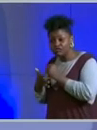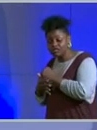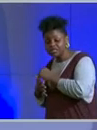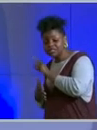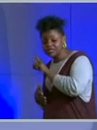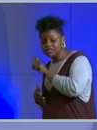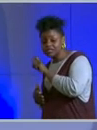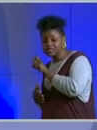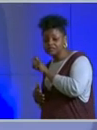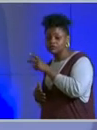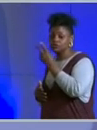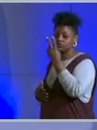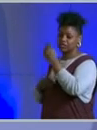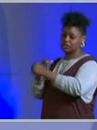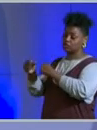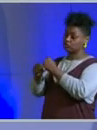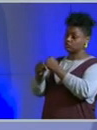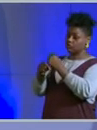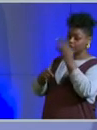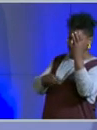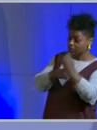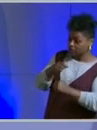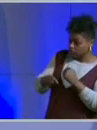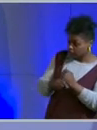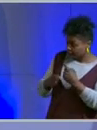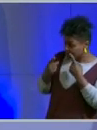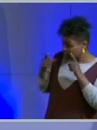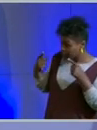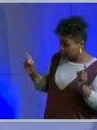and 4-year education at the